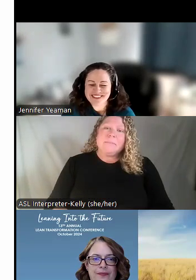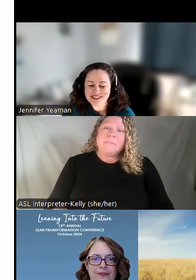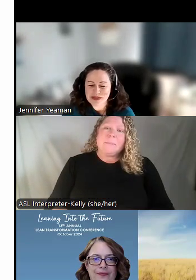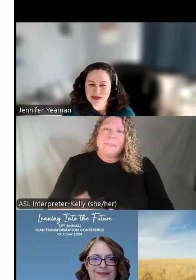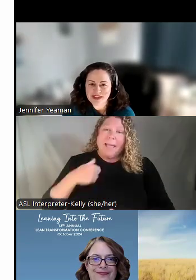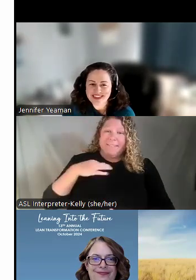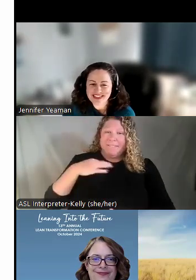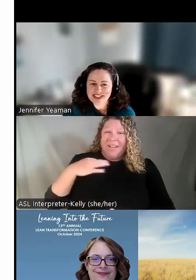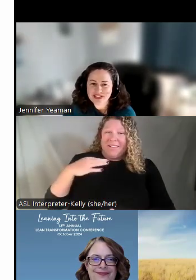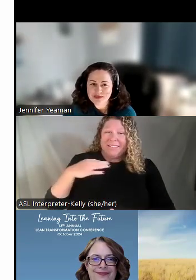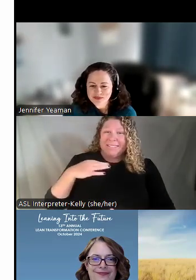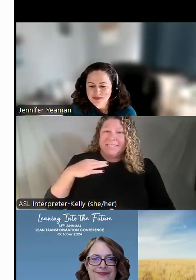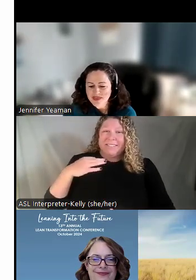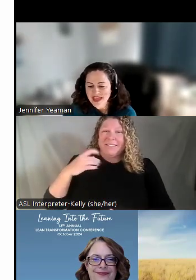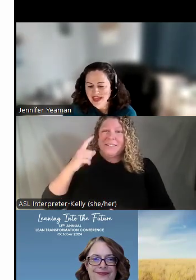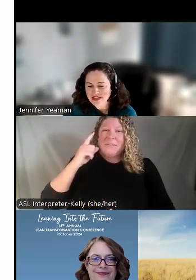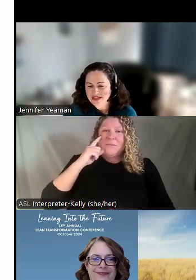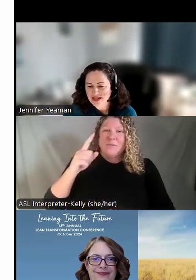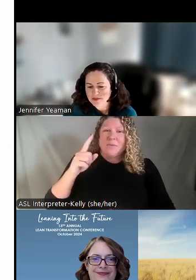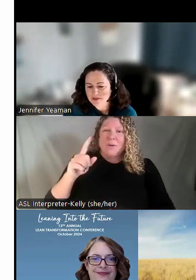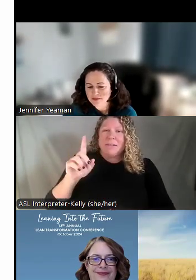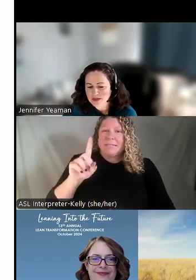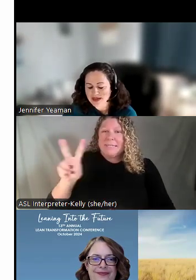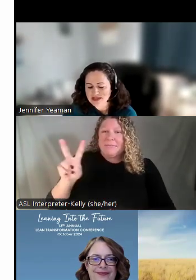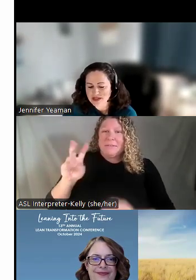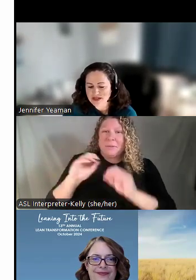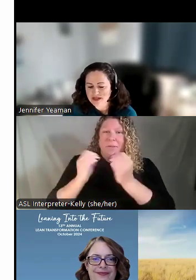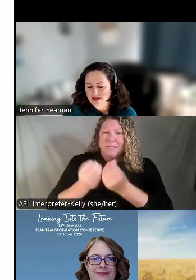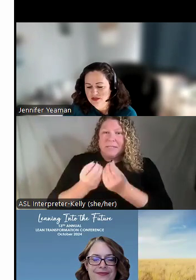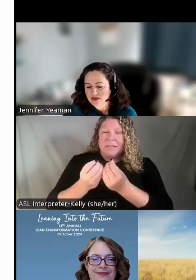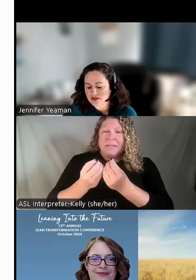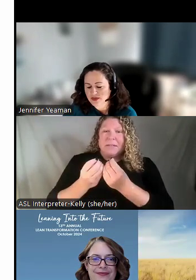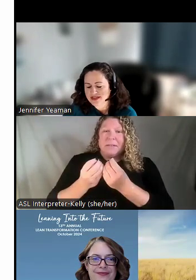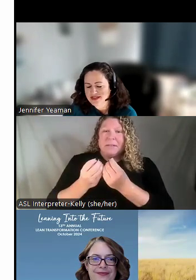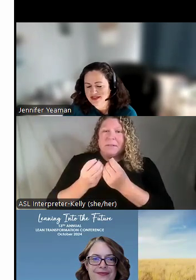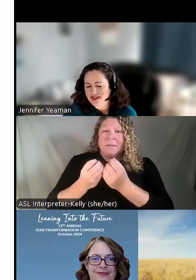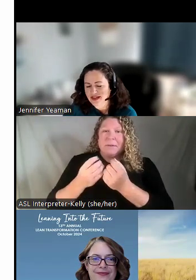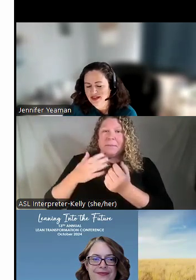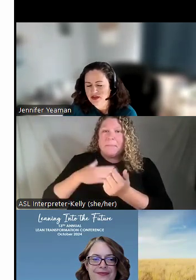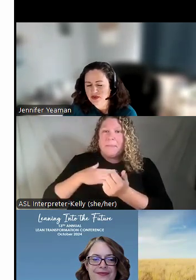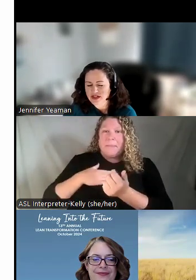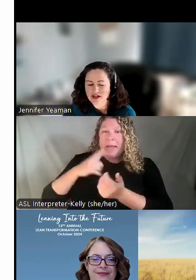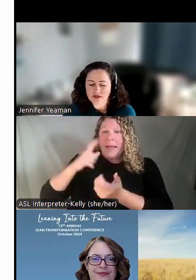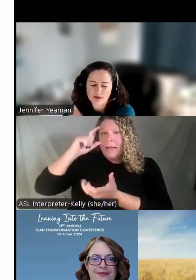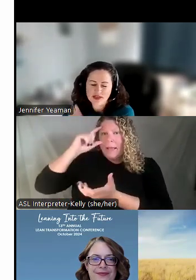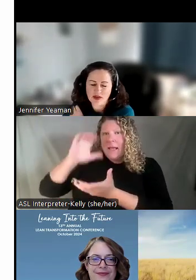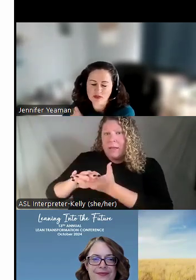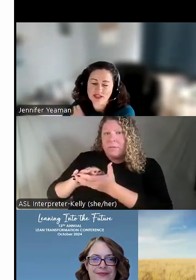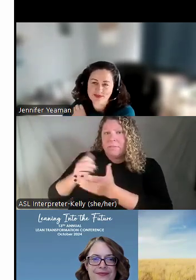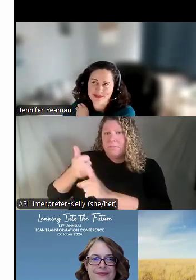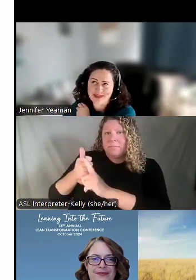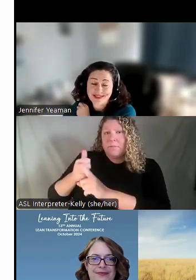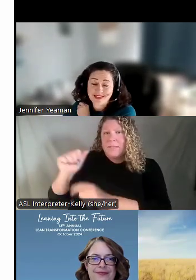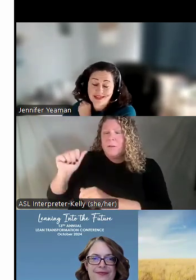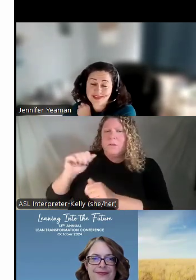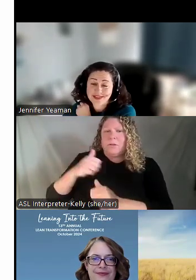volunteer for a PB organization, and my husband was the athletic coordinator for baseball,